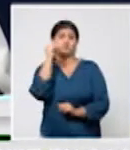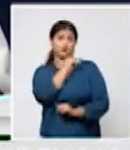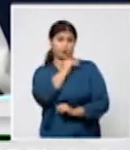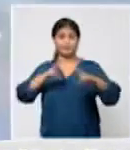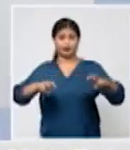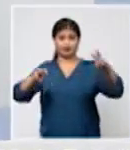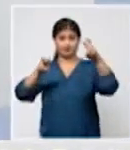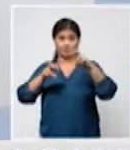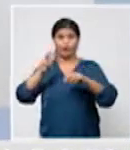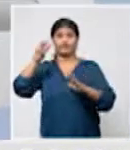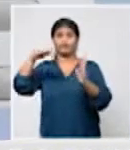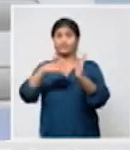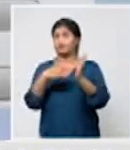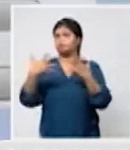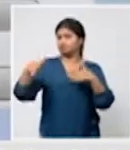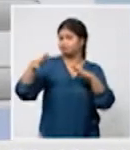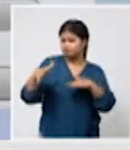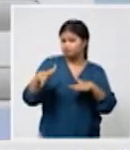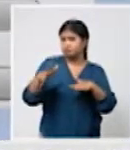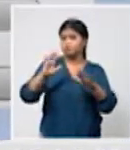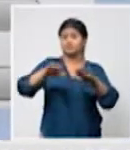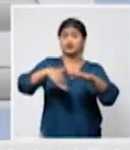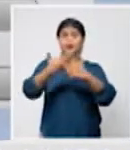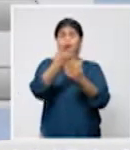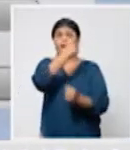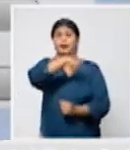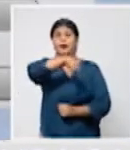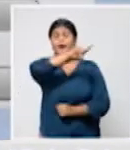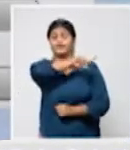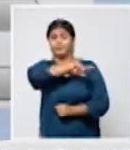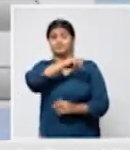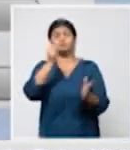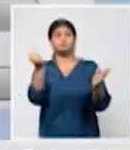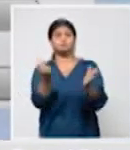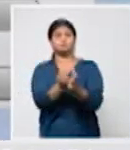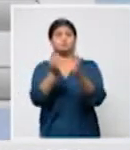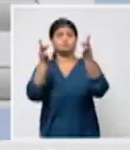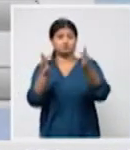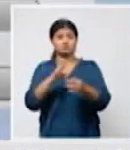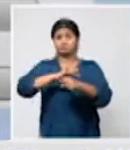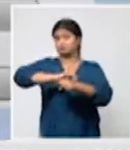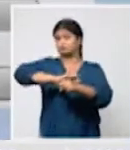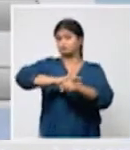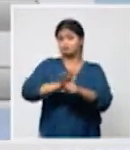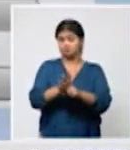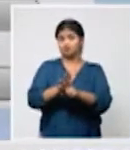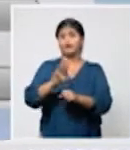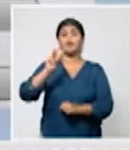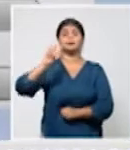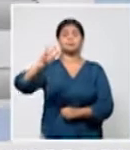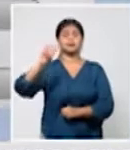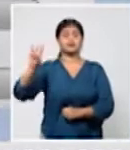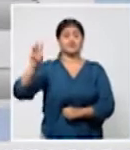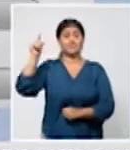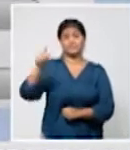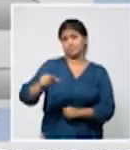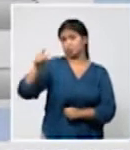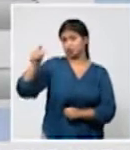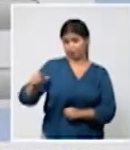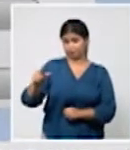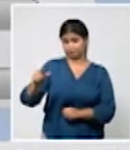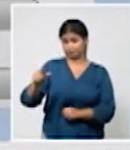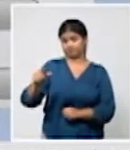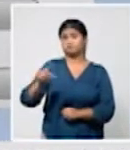Laboratories. Of the 3,235 samples processed, 33 tested positive